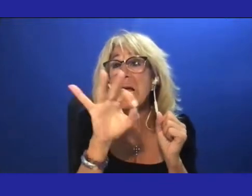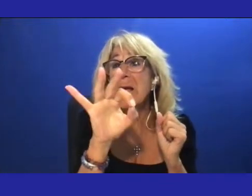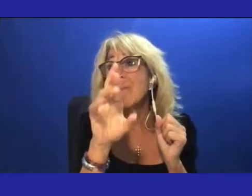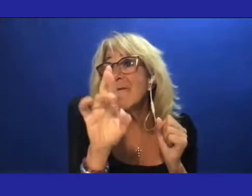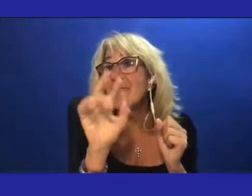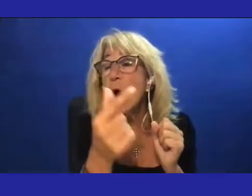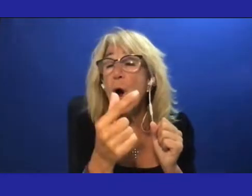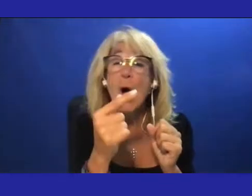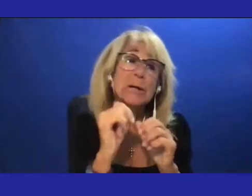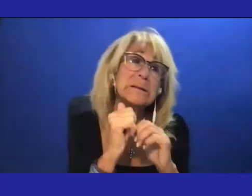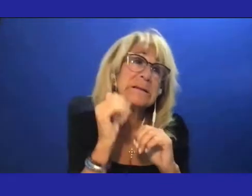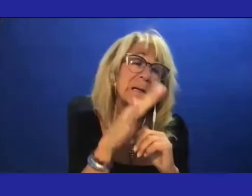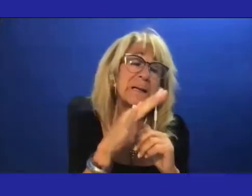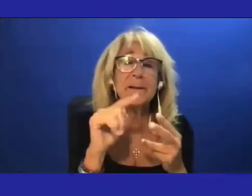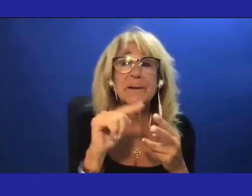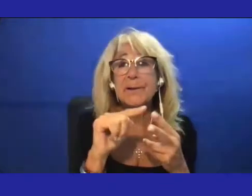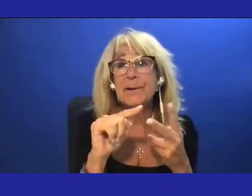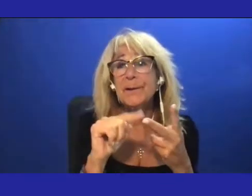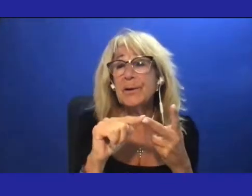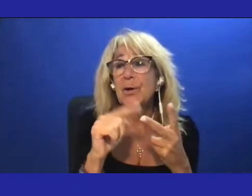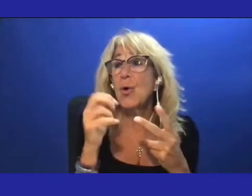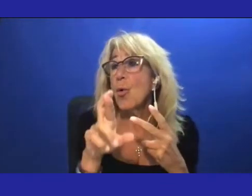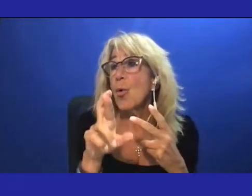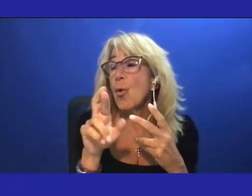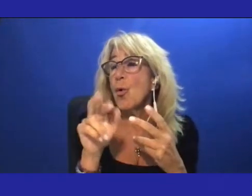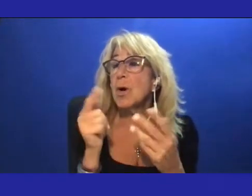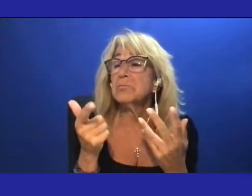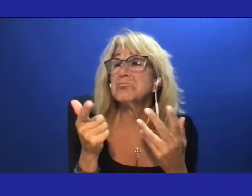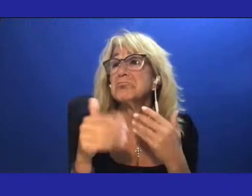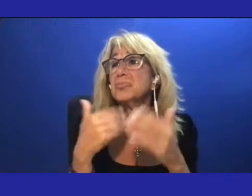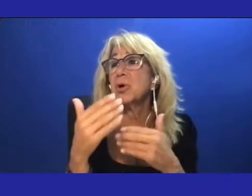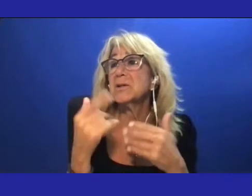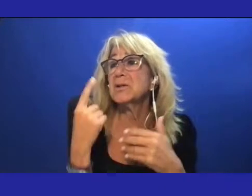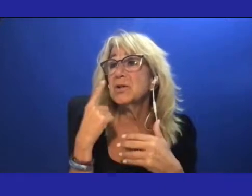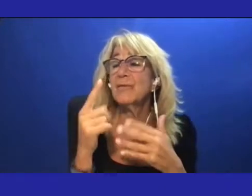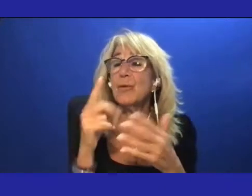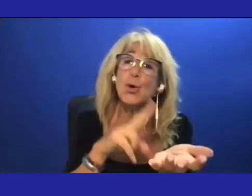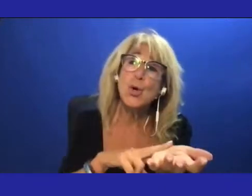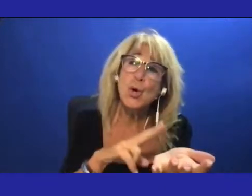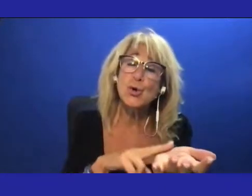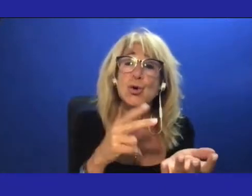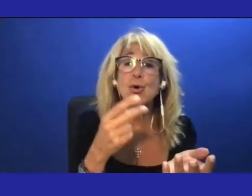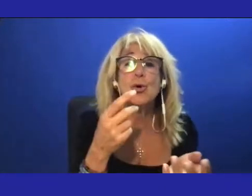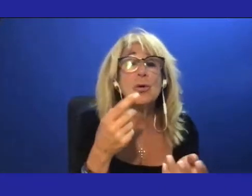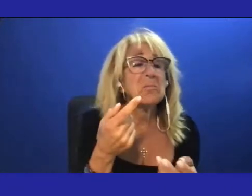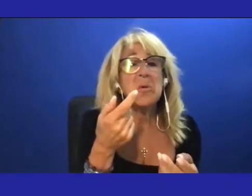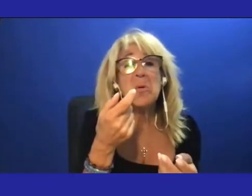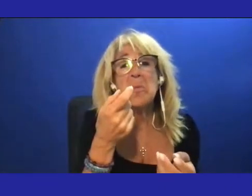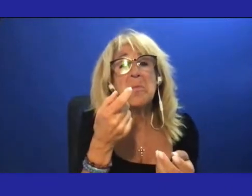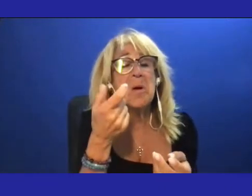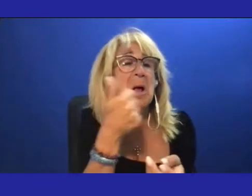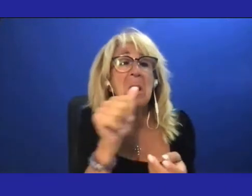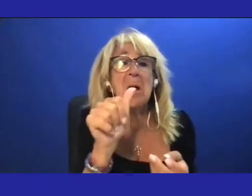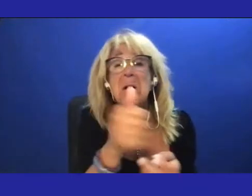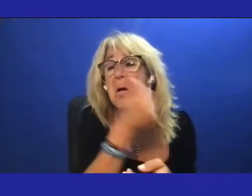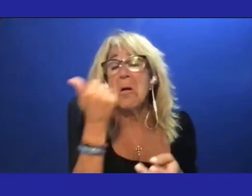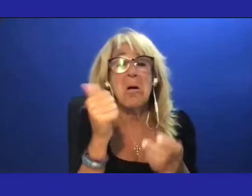or pursue designation processes for nursing or any other areas where we are